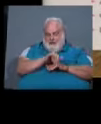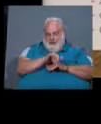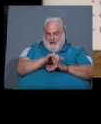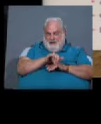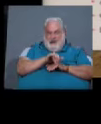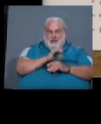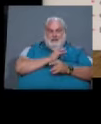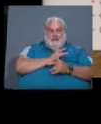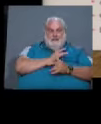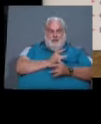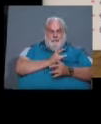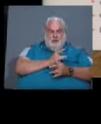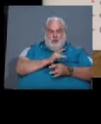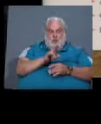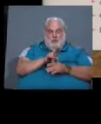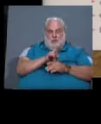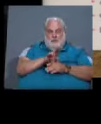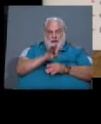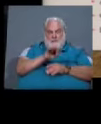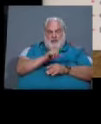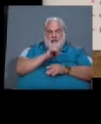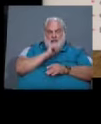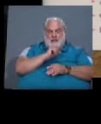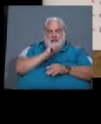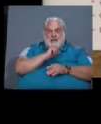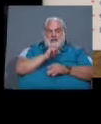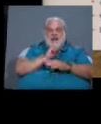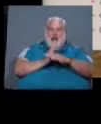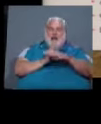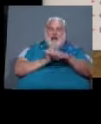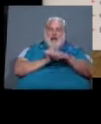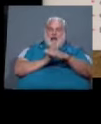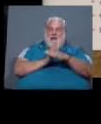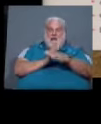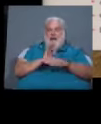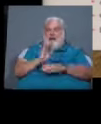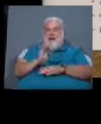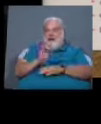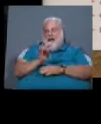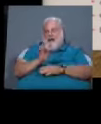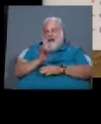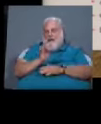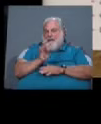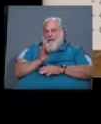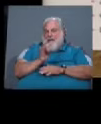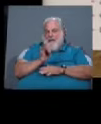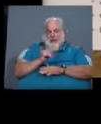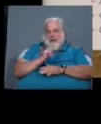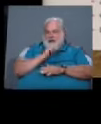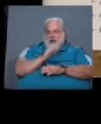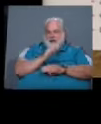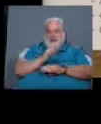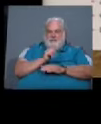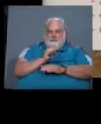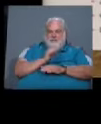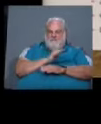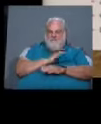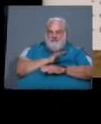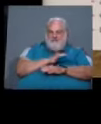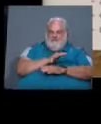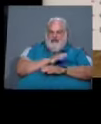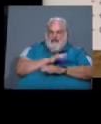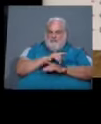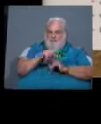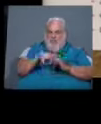the typical age for these types of residences is probably averaging close to 80, and not in the low end of that 55